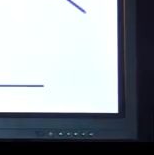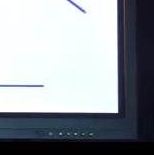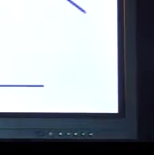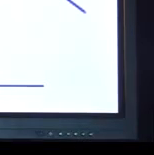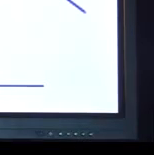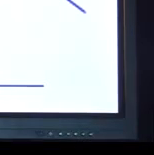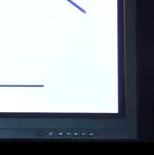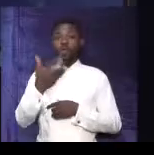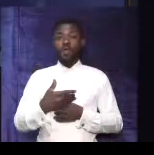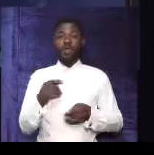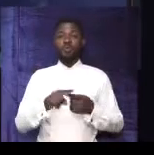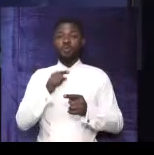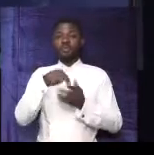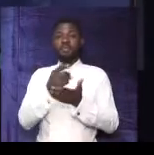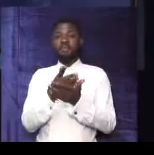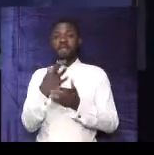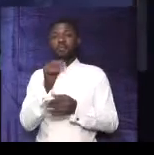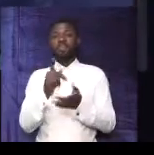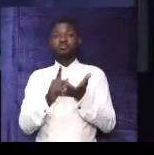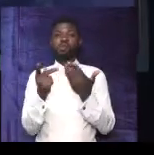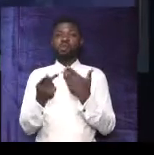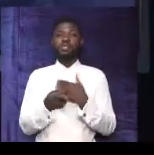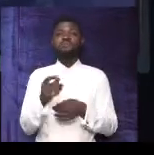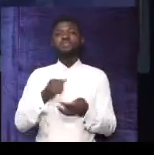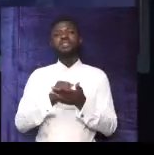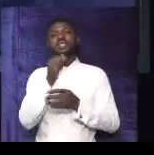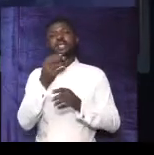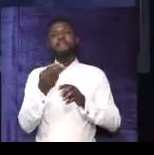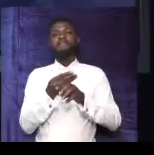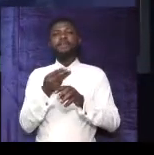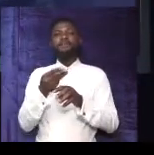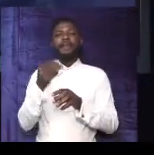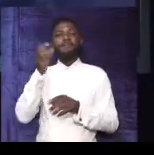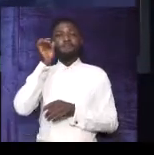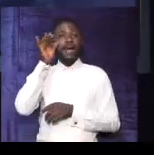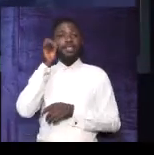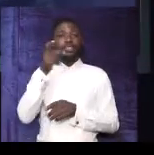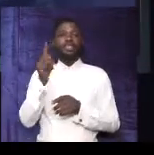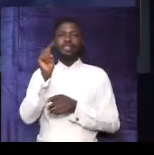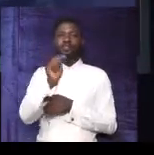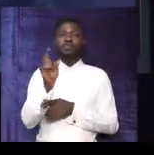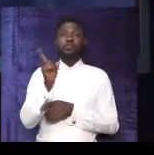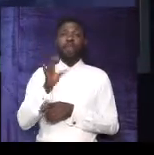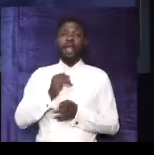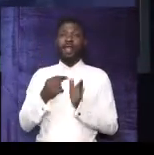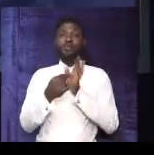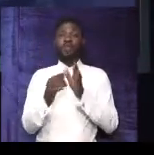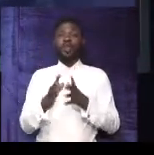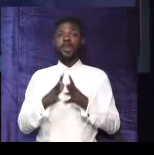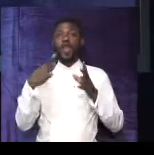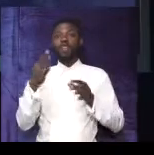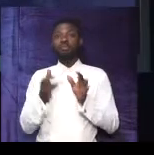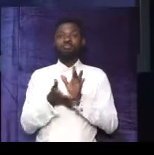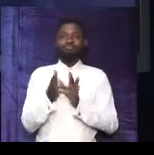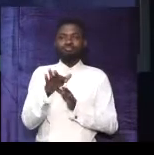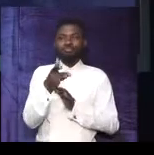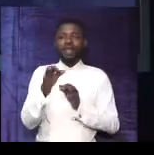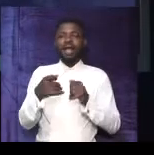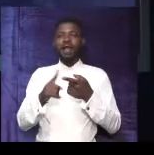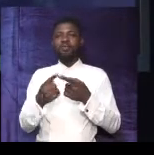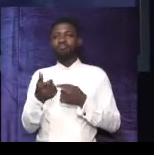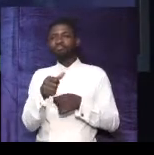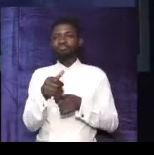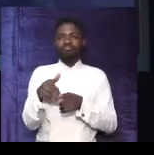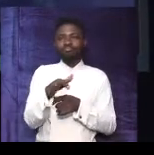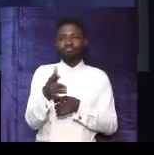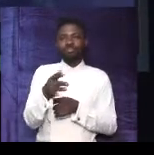You're welcome to this segment of the program. It is Magic Tuesday, where I show you a lot of tips and tricks on how to